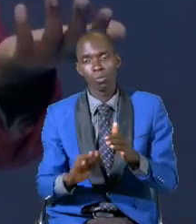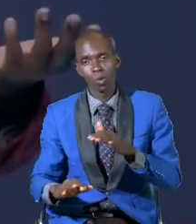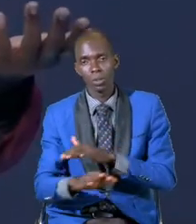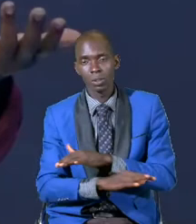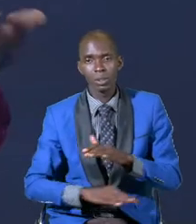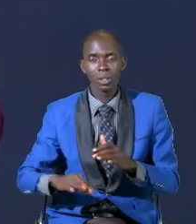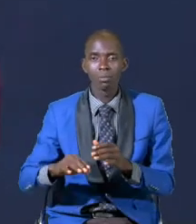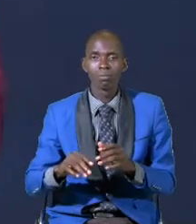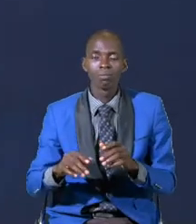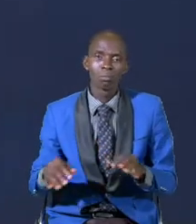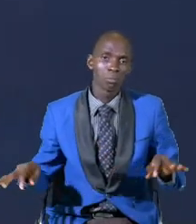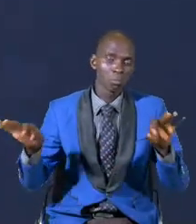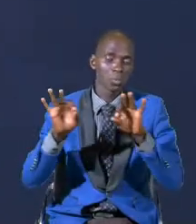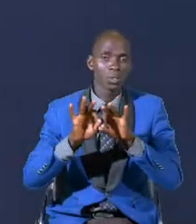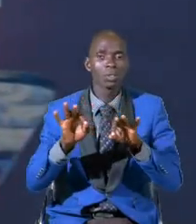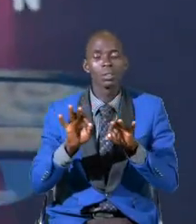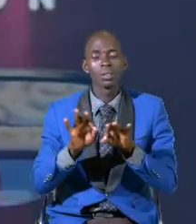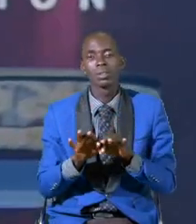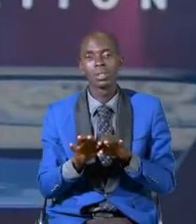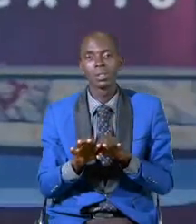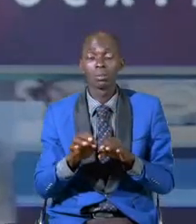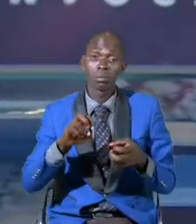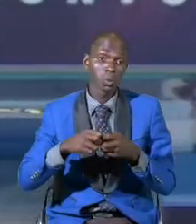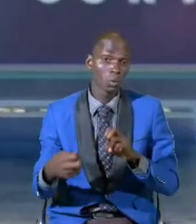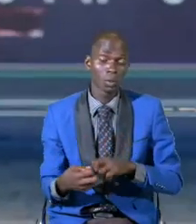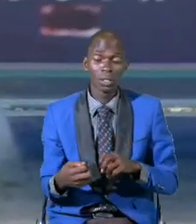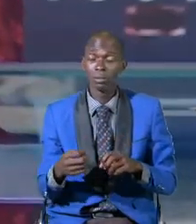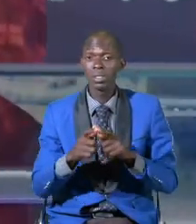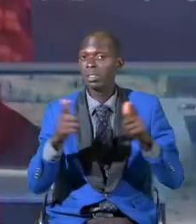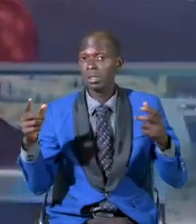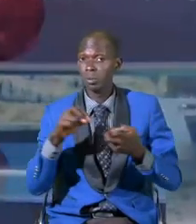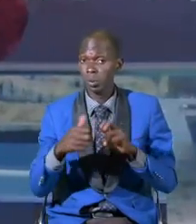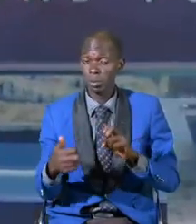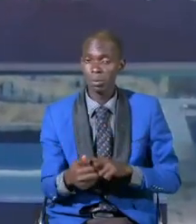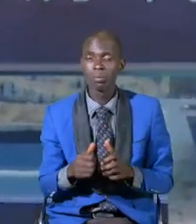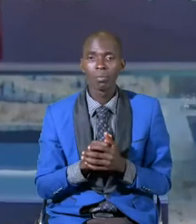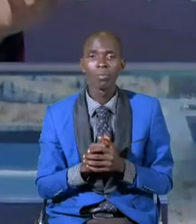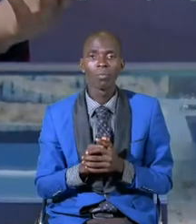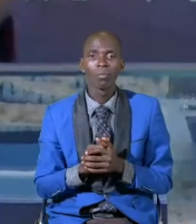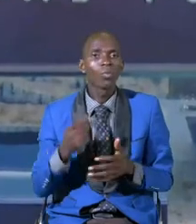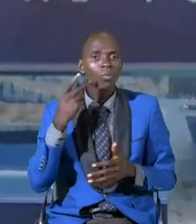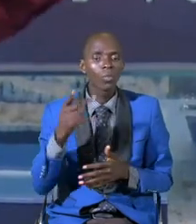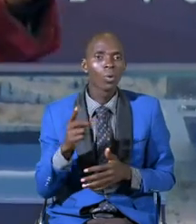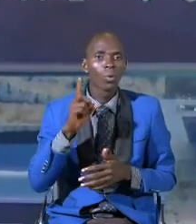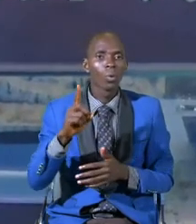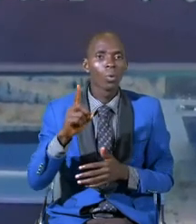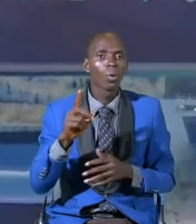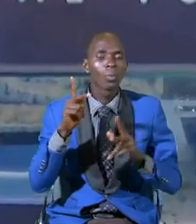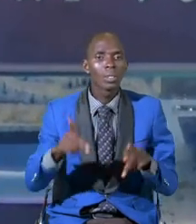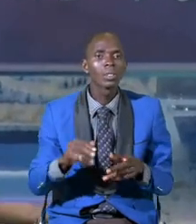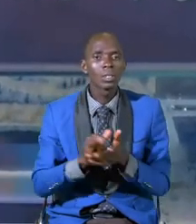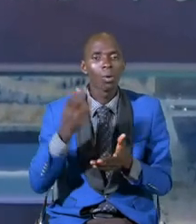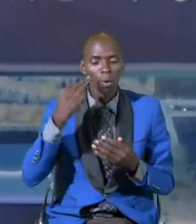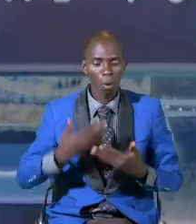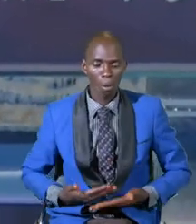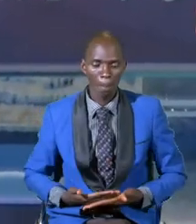have heard of those, at least you have, you know, one person born without the limbs, without hands, and